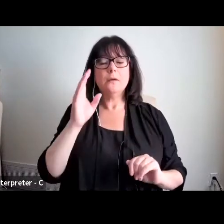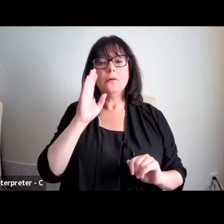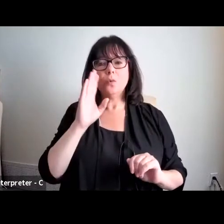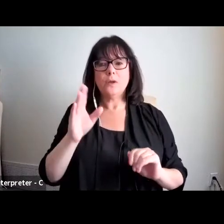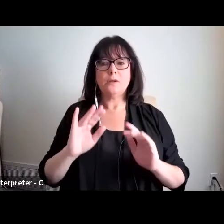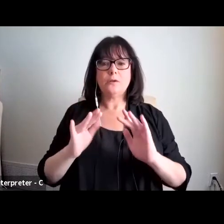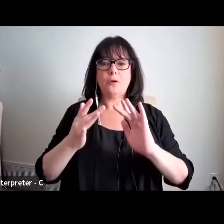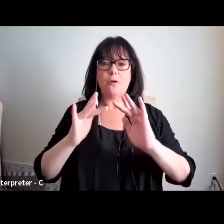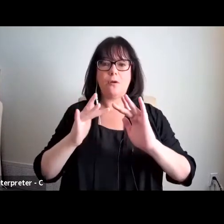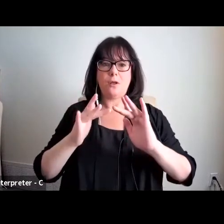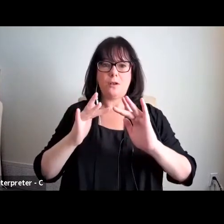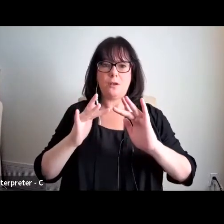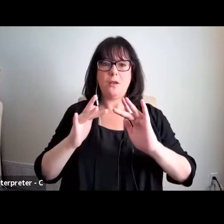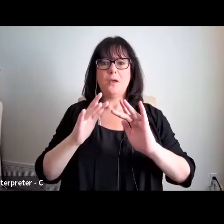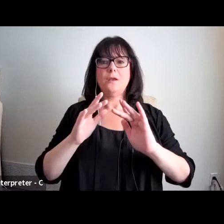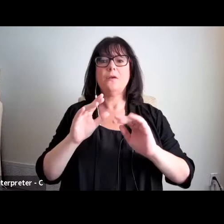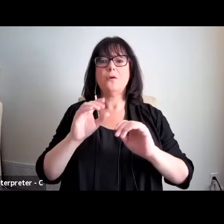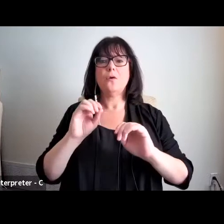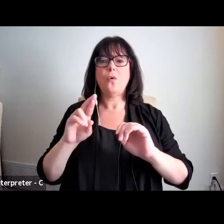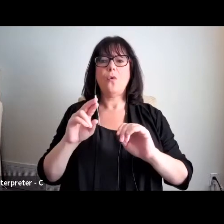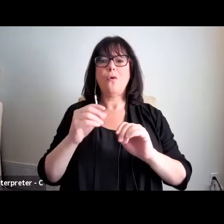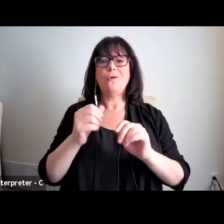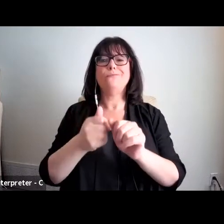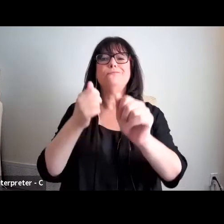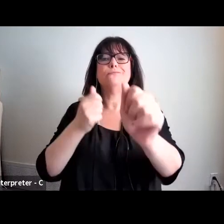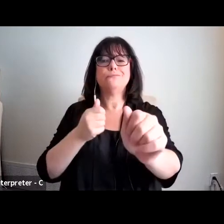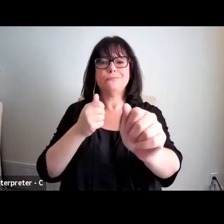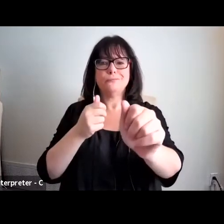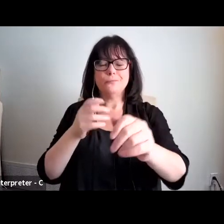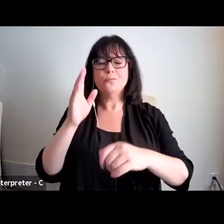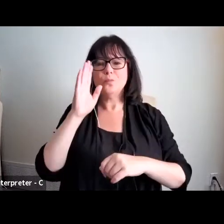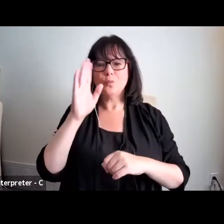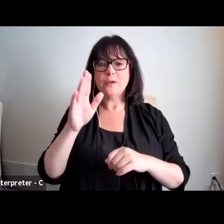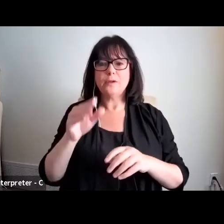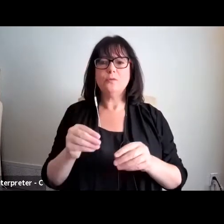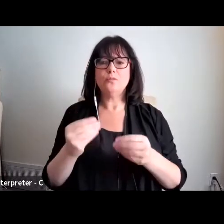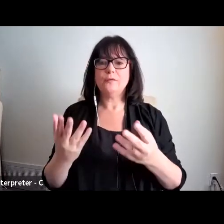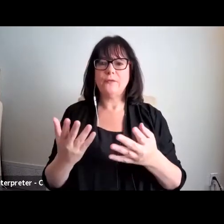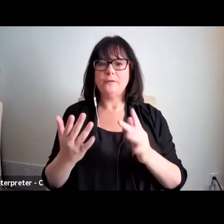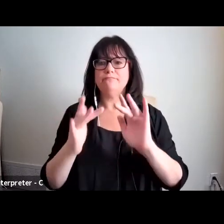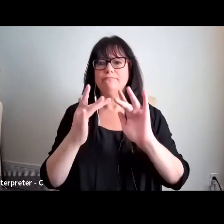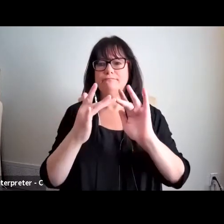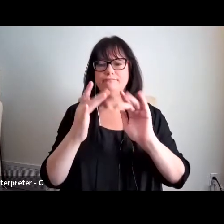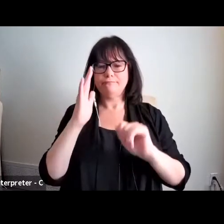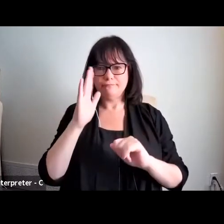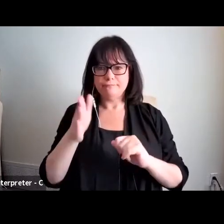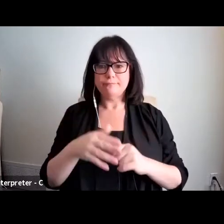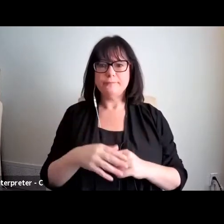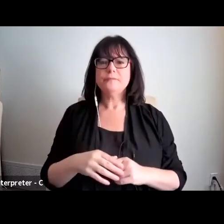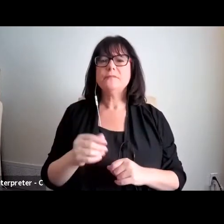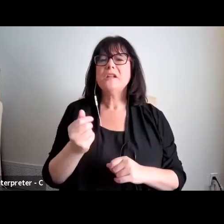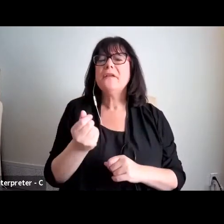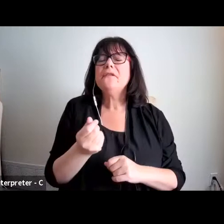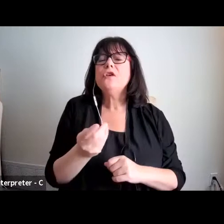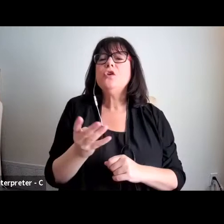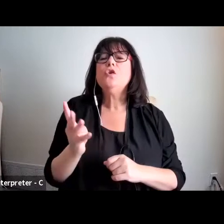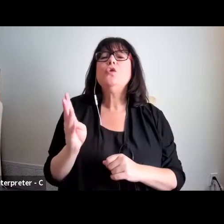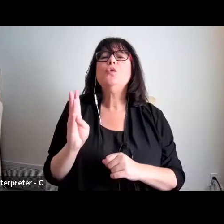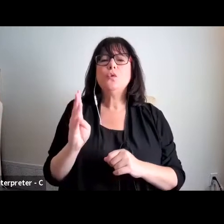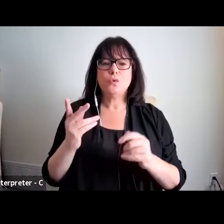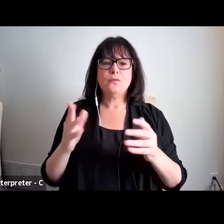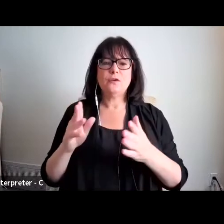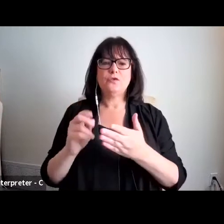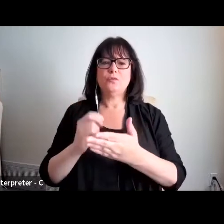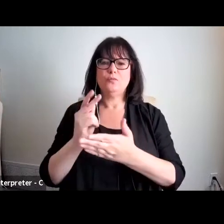and remote formats. Only a select number of courses have been approved for in-person activities in the fall